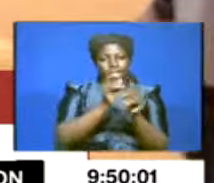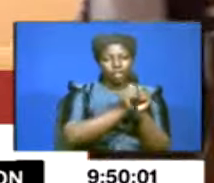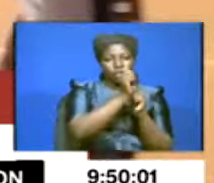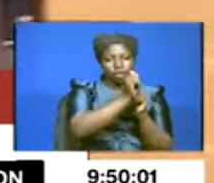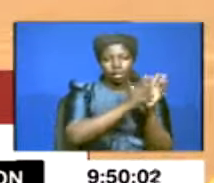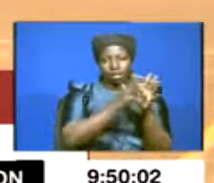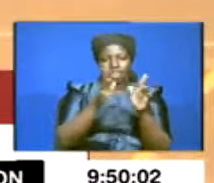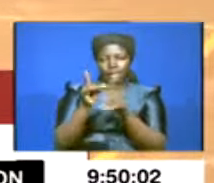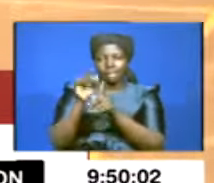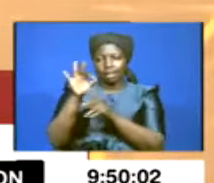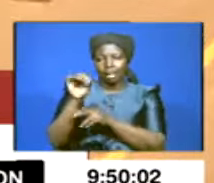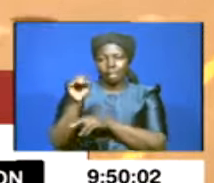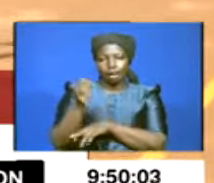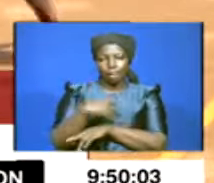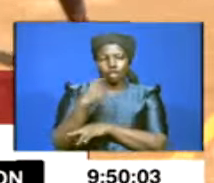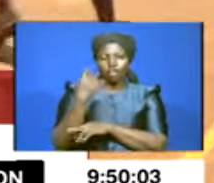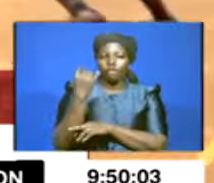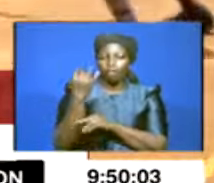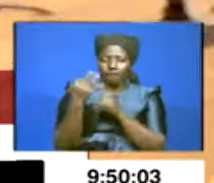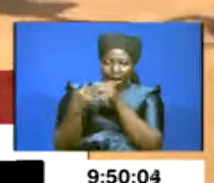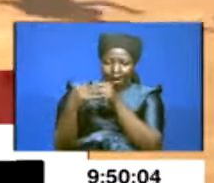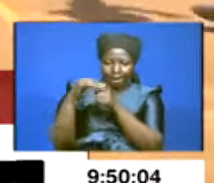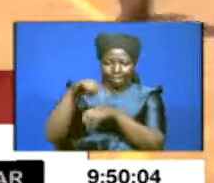of August this year.